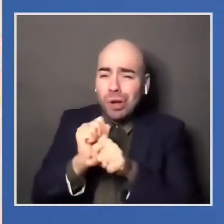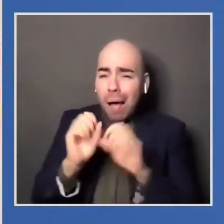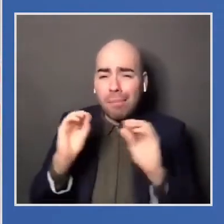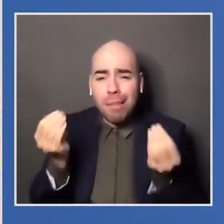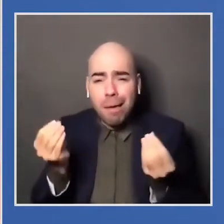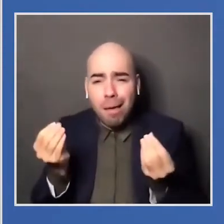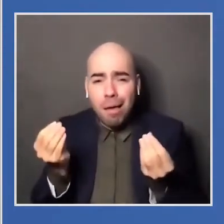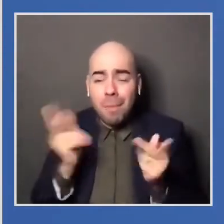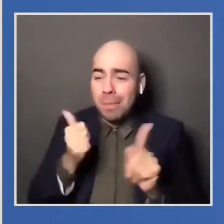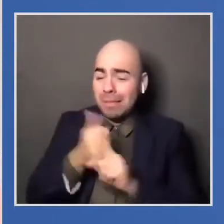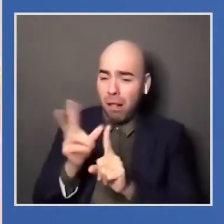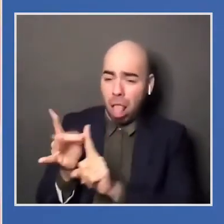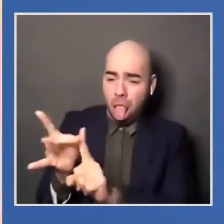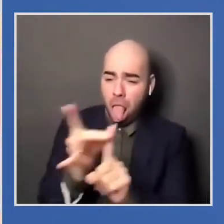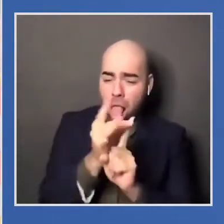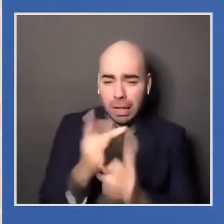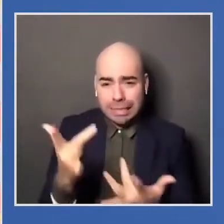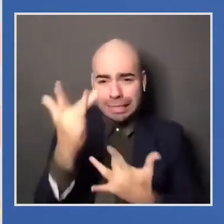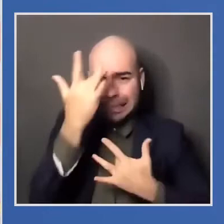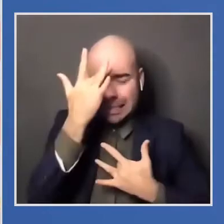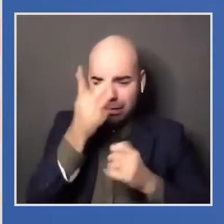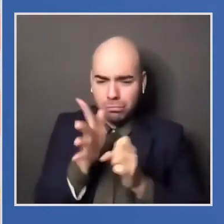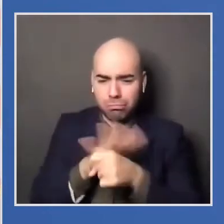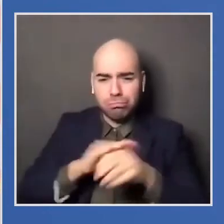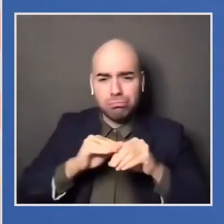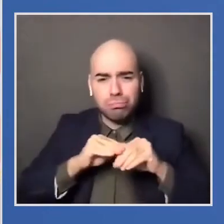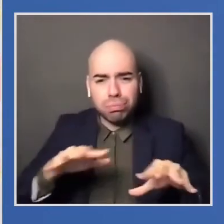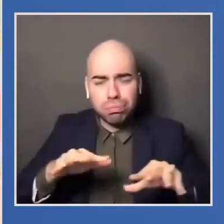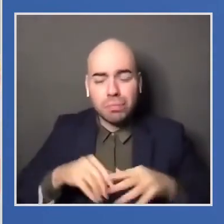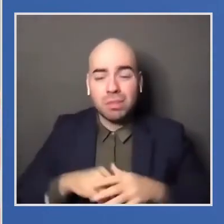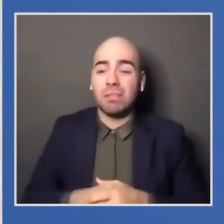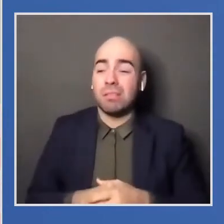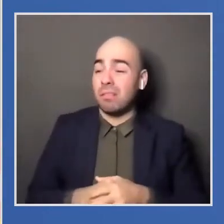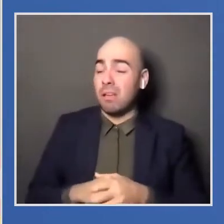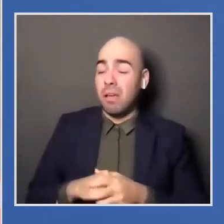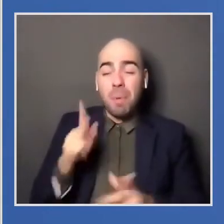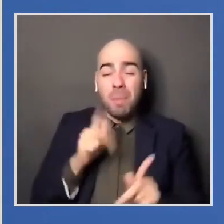infected by the virus. Think about all those who have died.